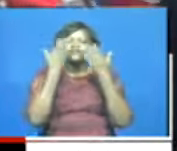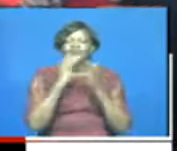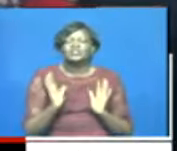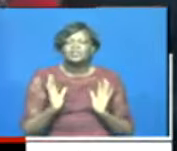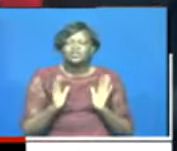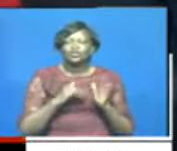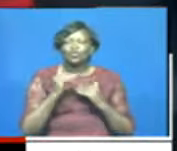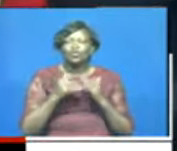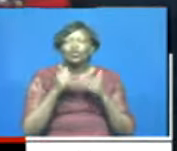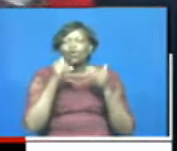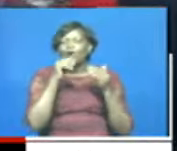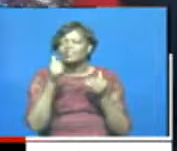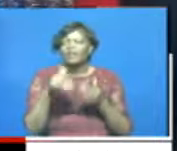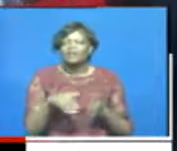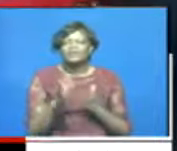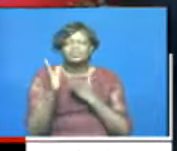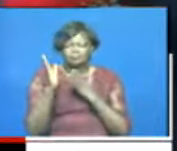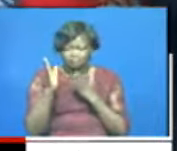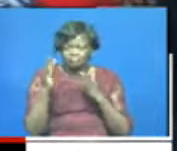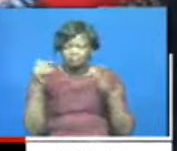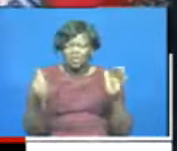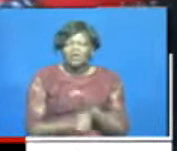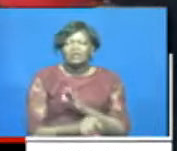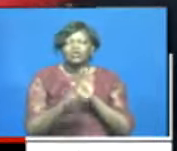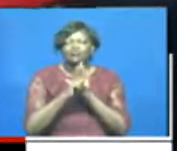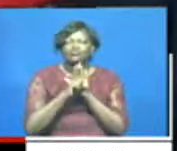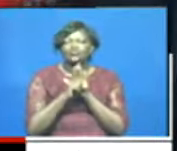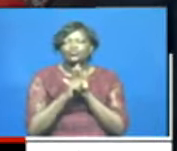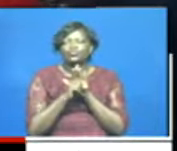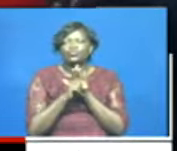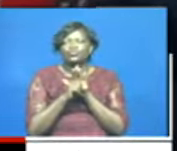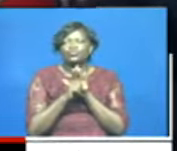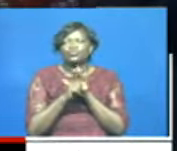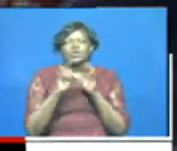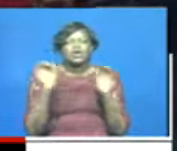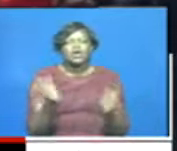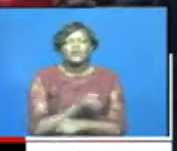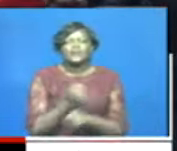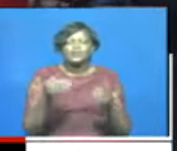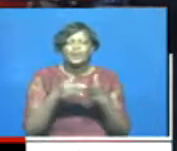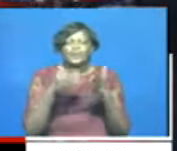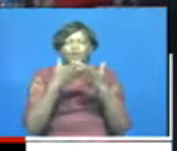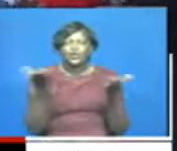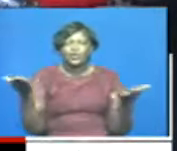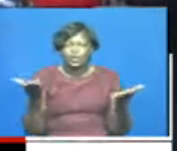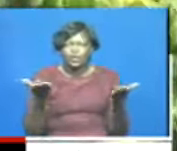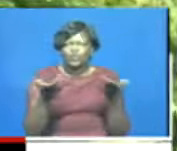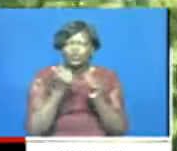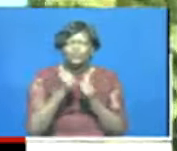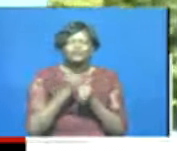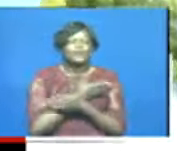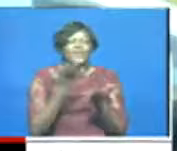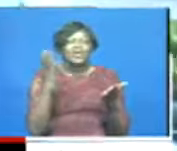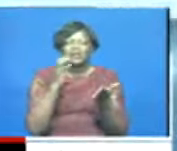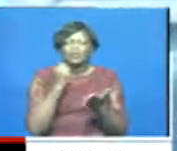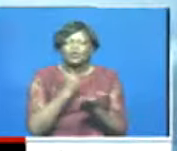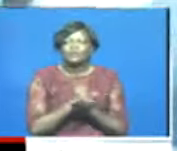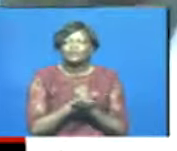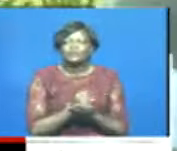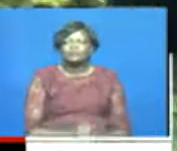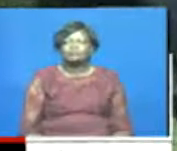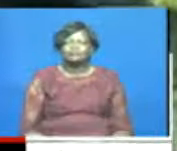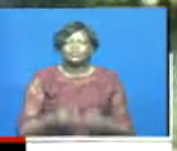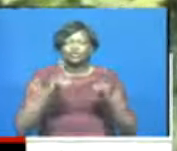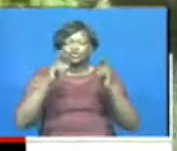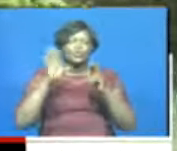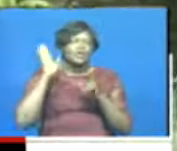all the channels under the law, huwezi kuzuiliwa to run for any office. The matter will be heard